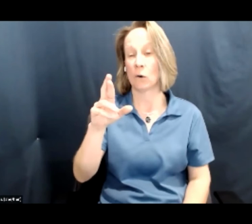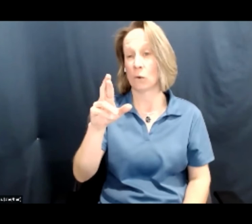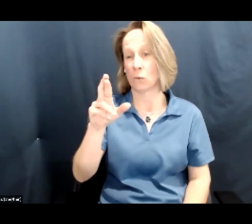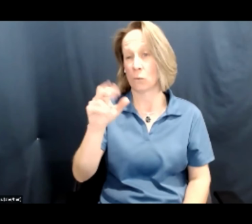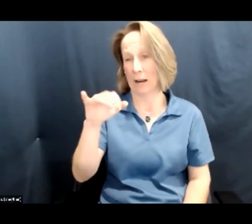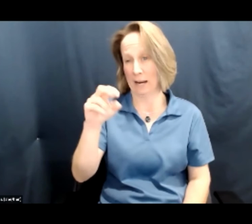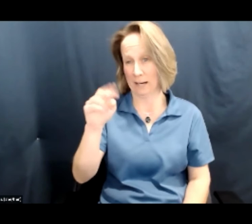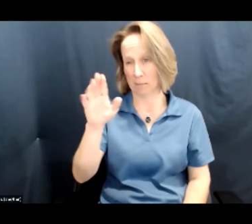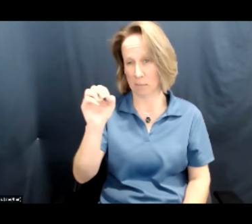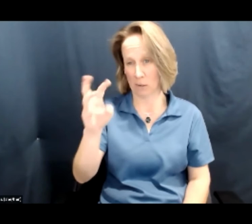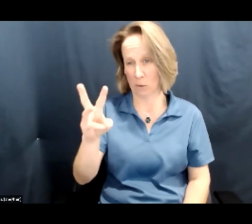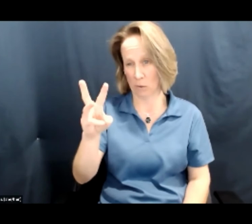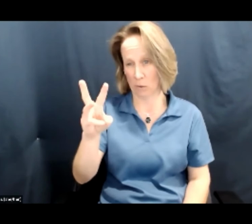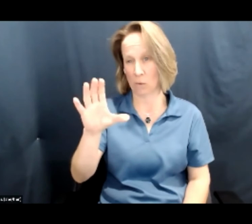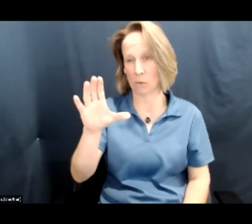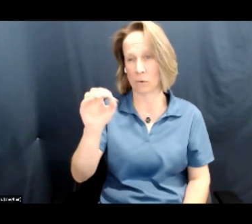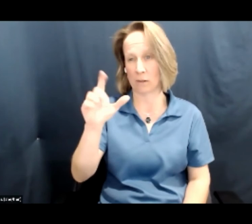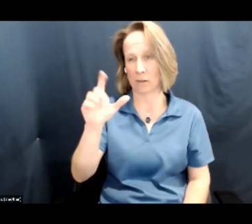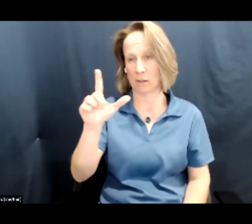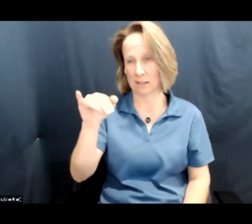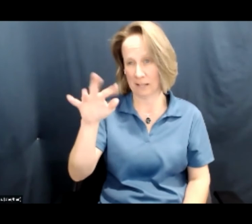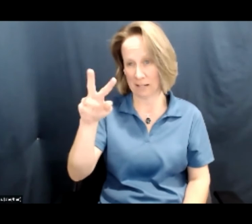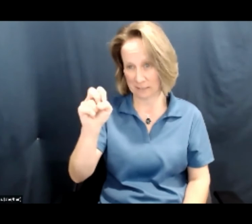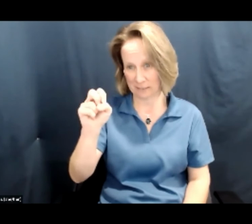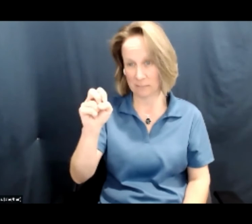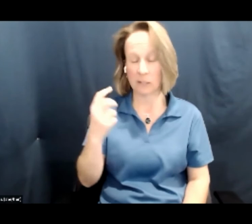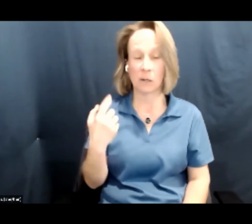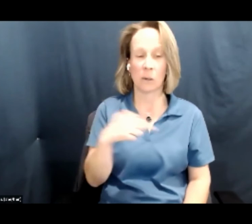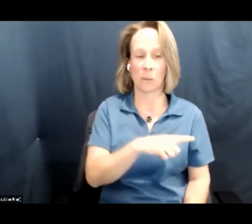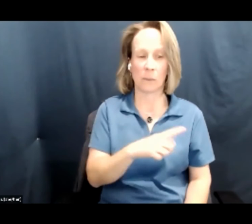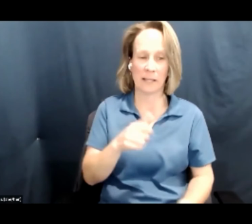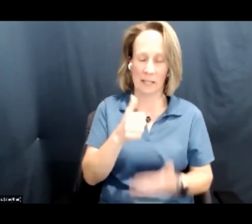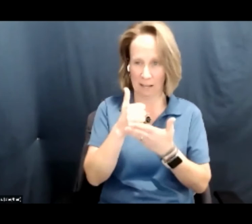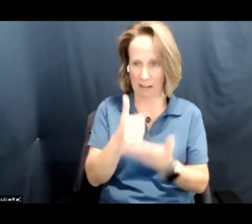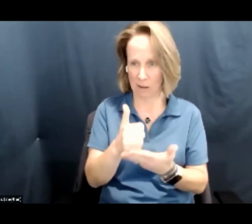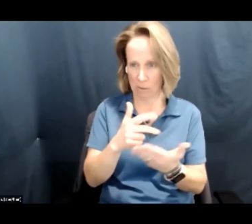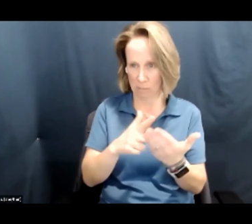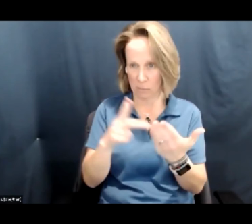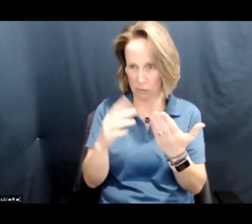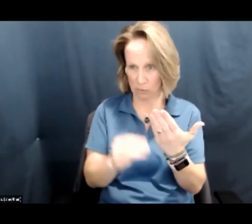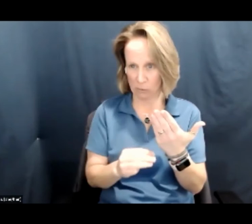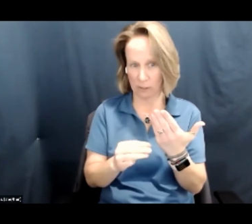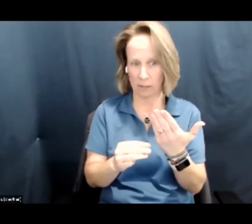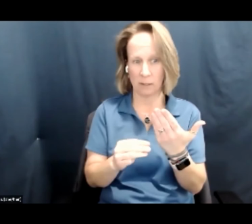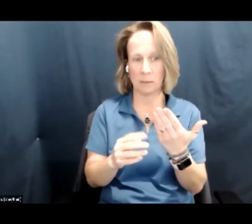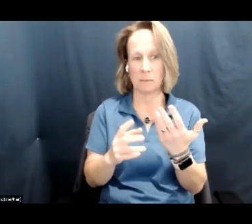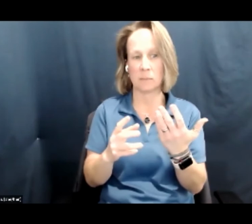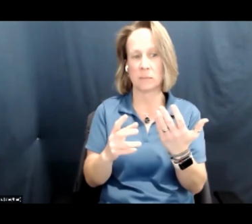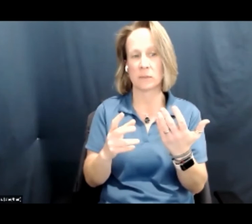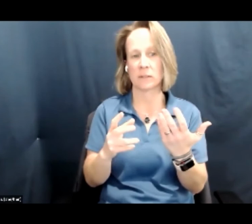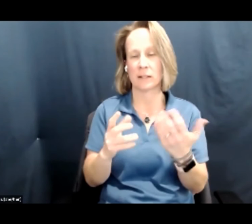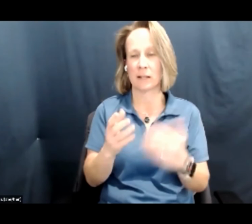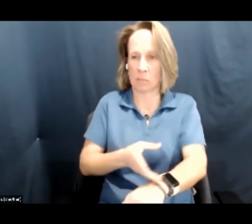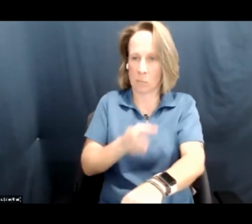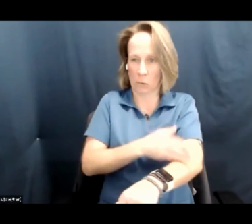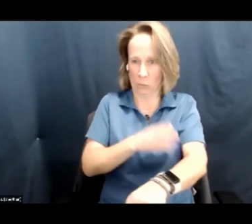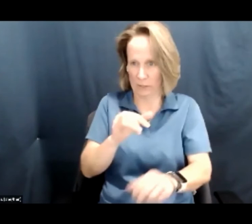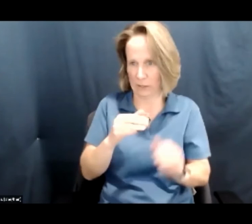committee, we work to help programs improve their response to LGBT survivors across